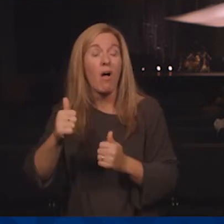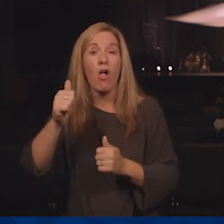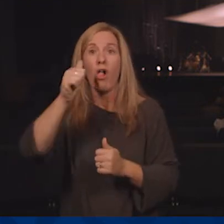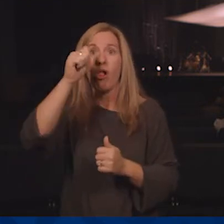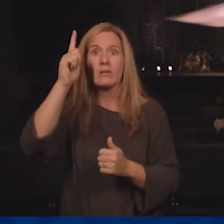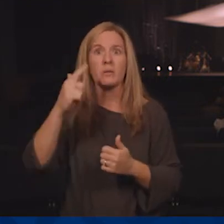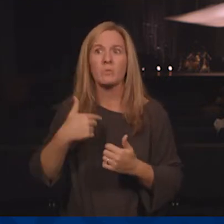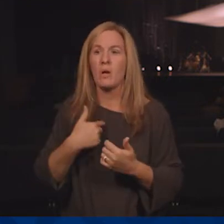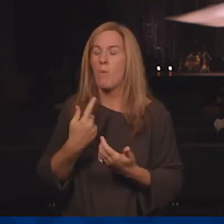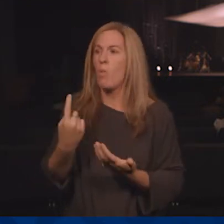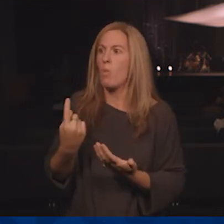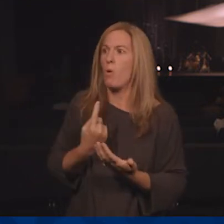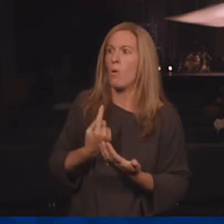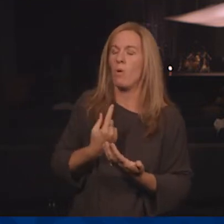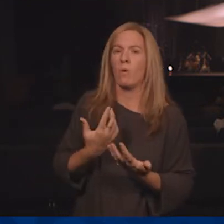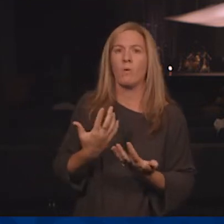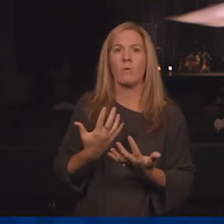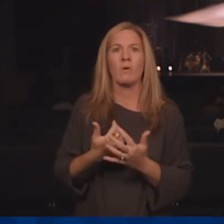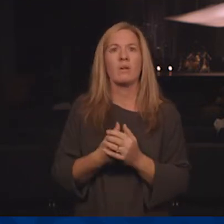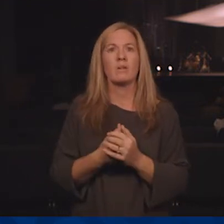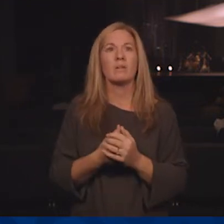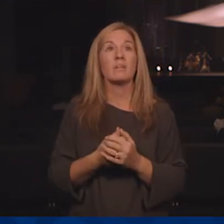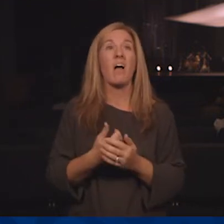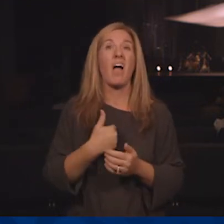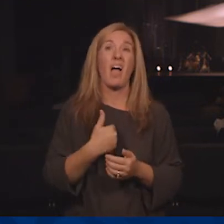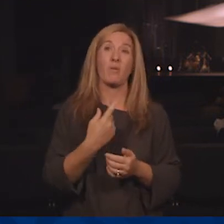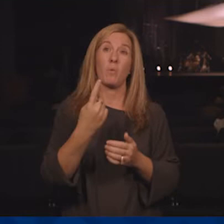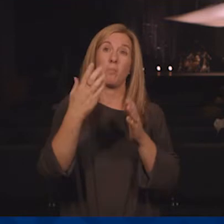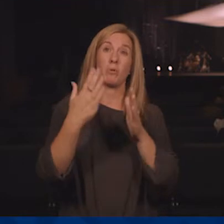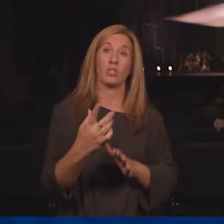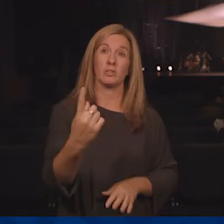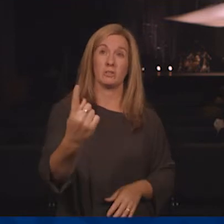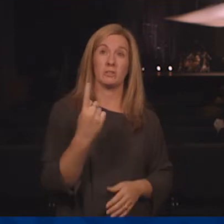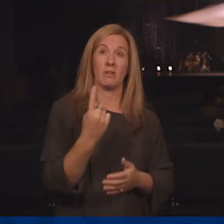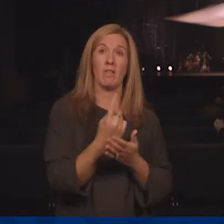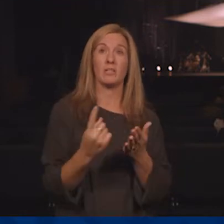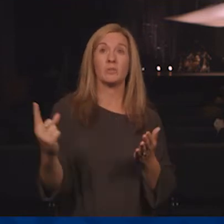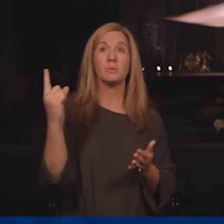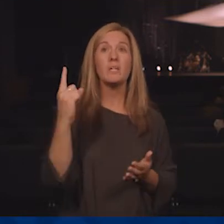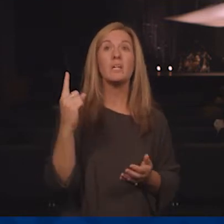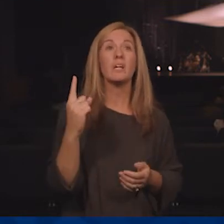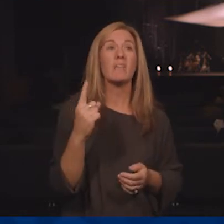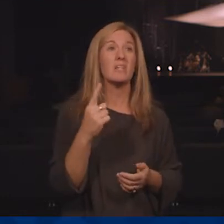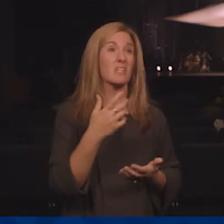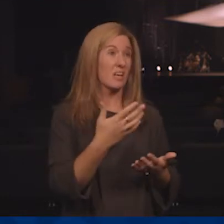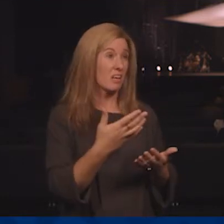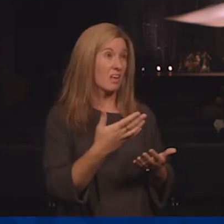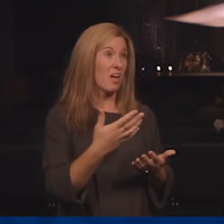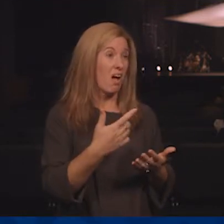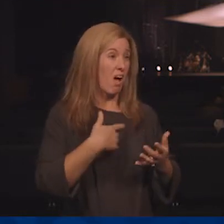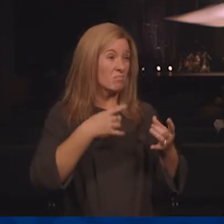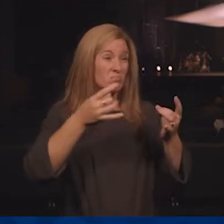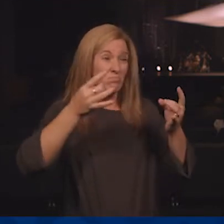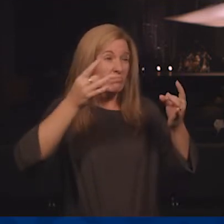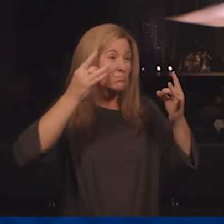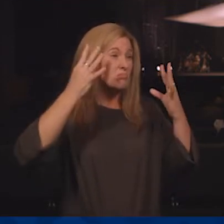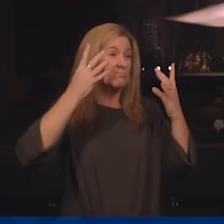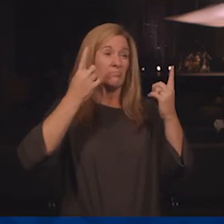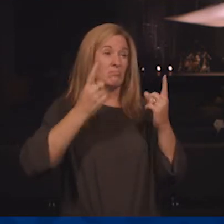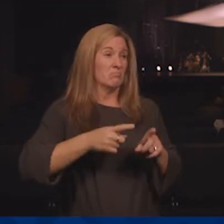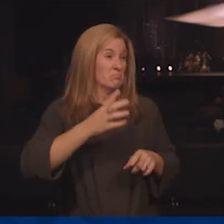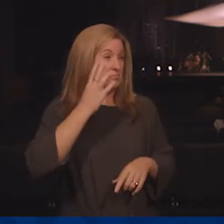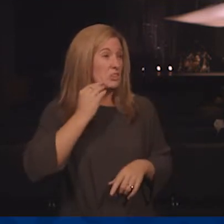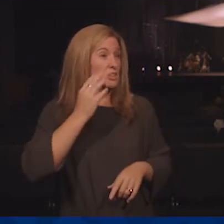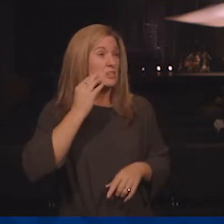week, I had somebody say to me, after going through a personal catastrophic crisis, is God punishing me? It's all I can think at